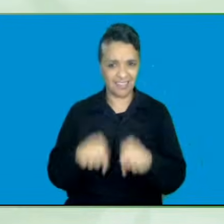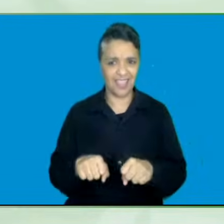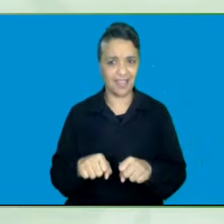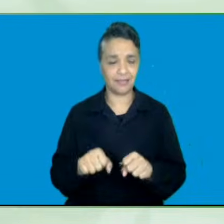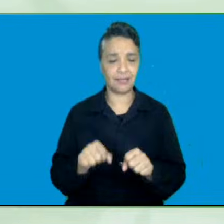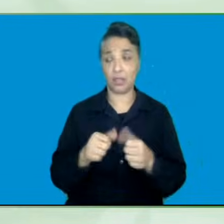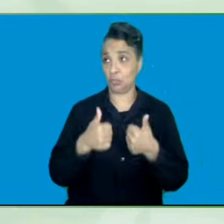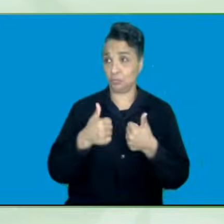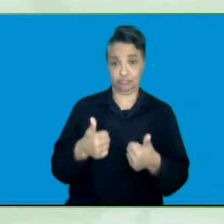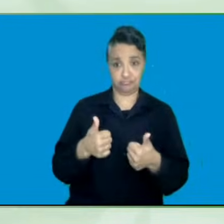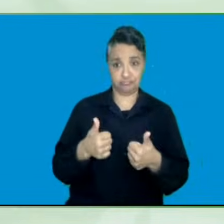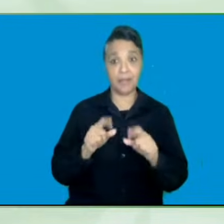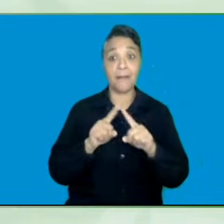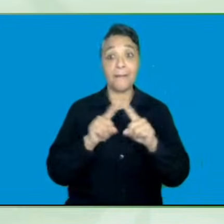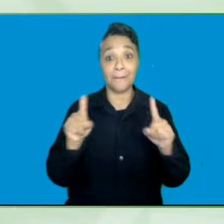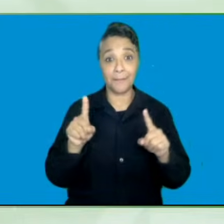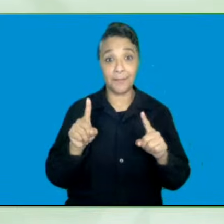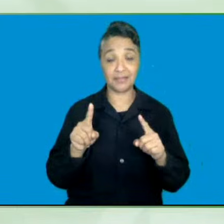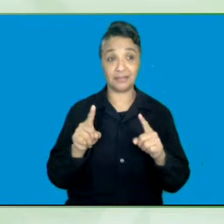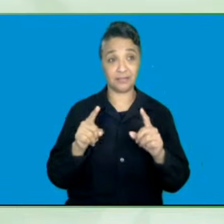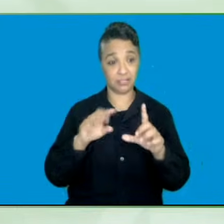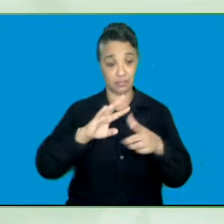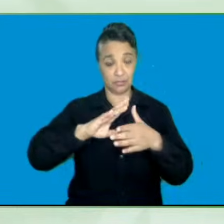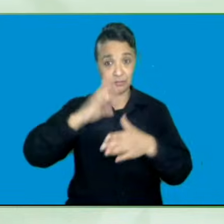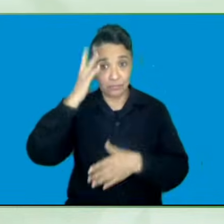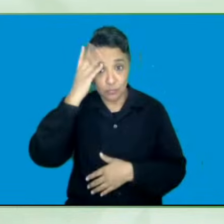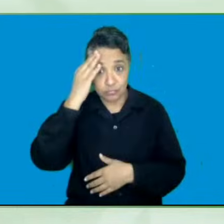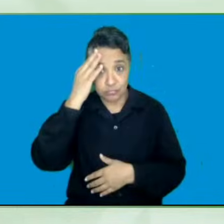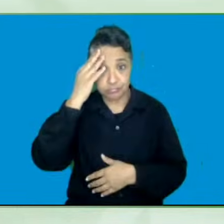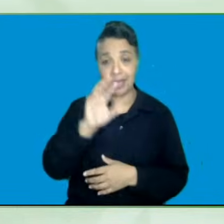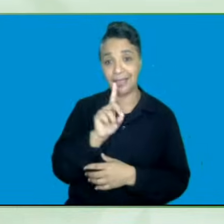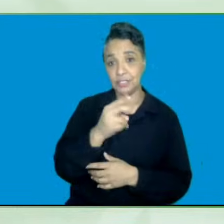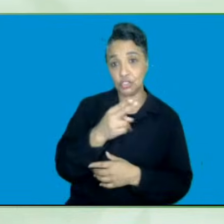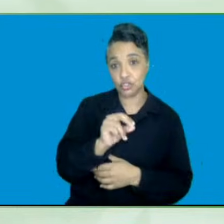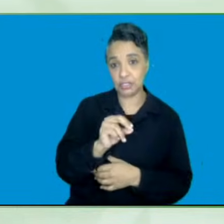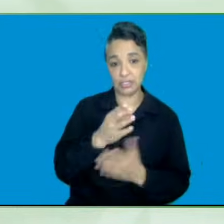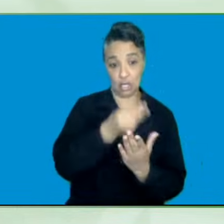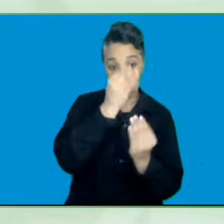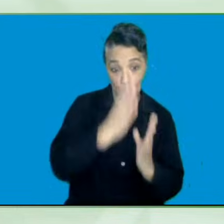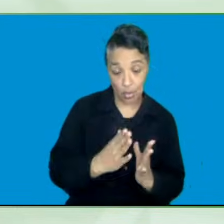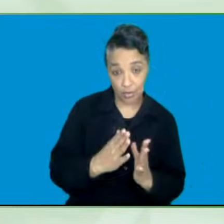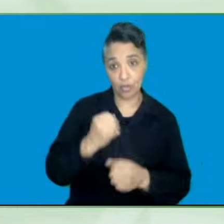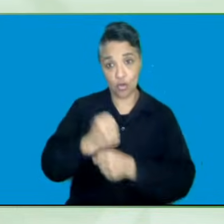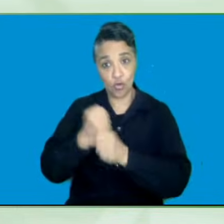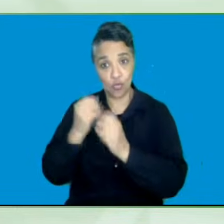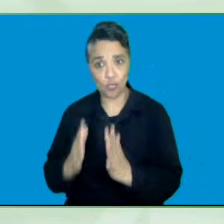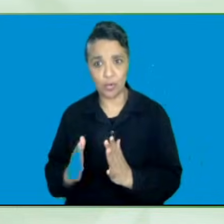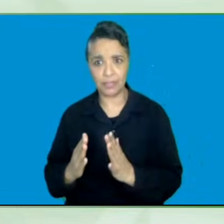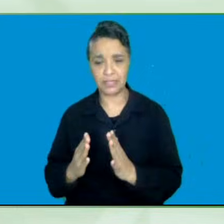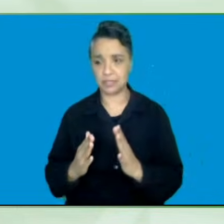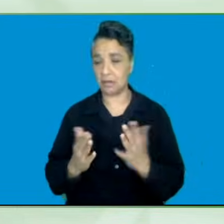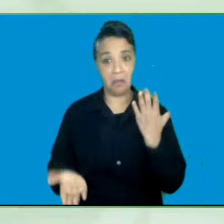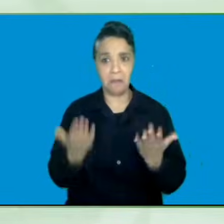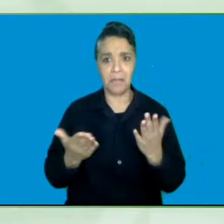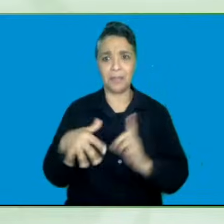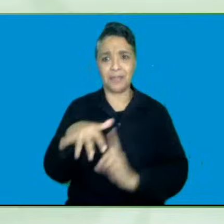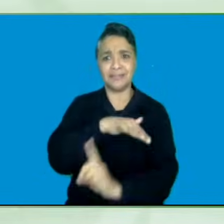but for a neurodivergent learner or worker. But they could lead to a situation where